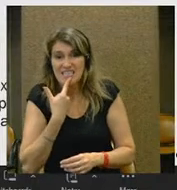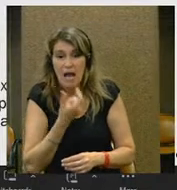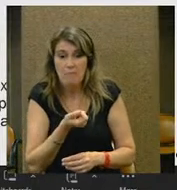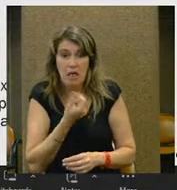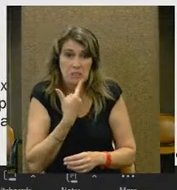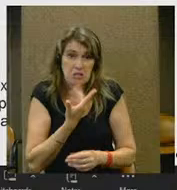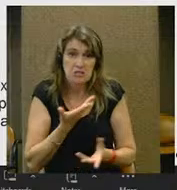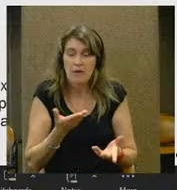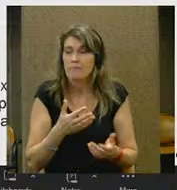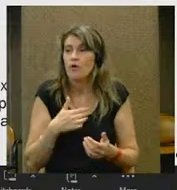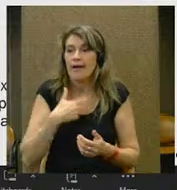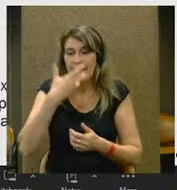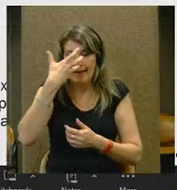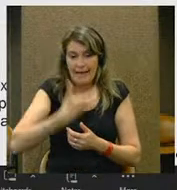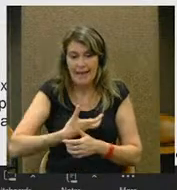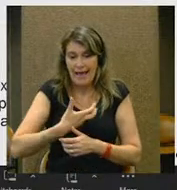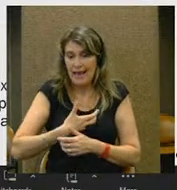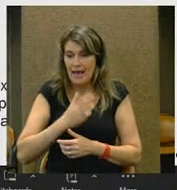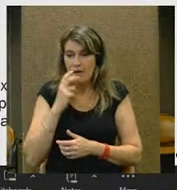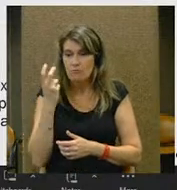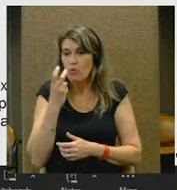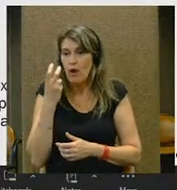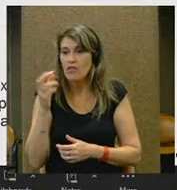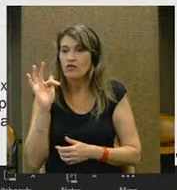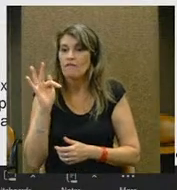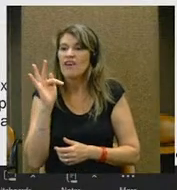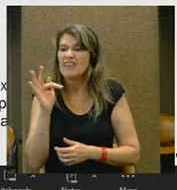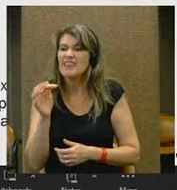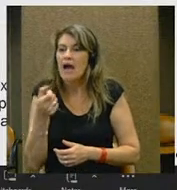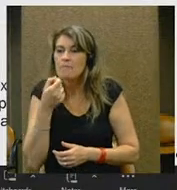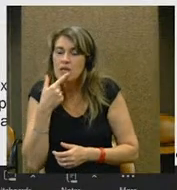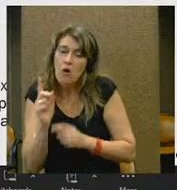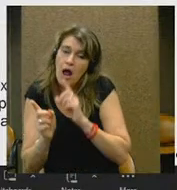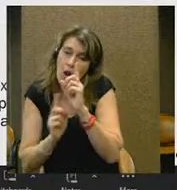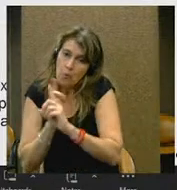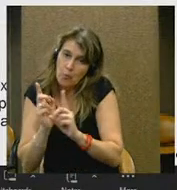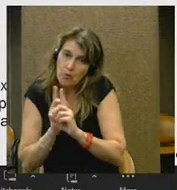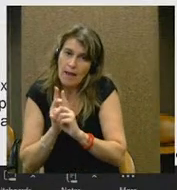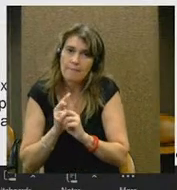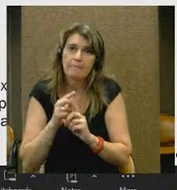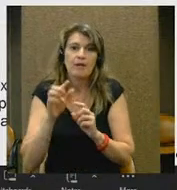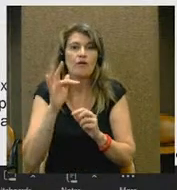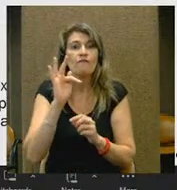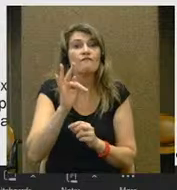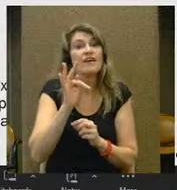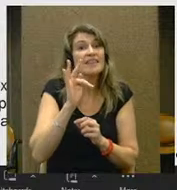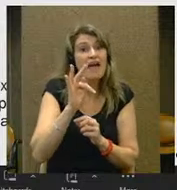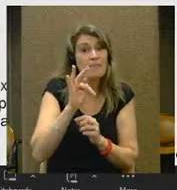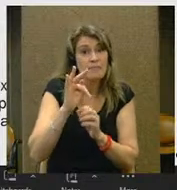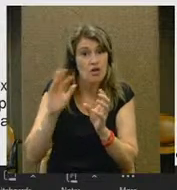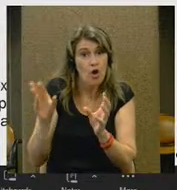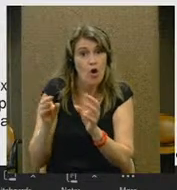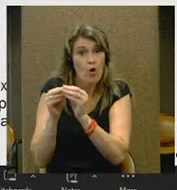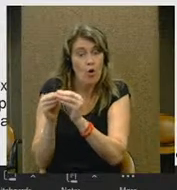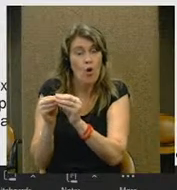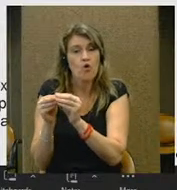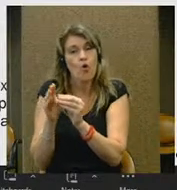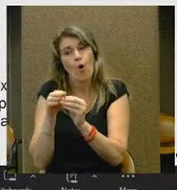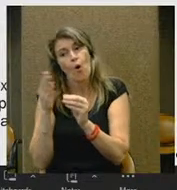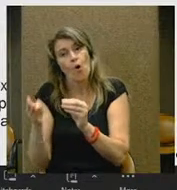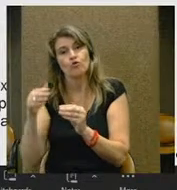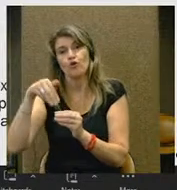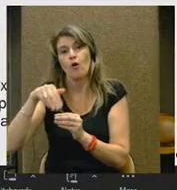for fentanyl, and there are also these instances where fentanyl may be mixed with methamphetamine or xylazine or